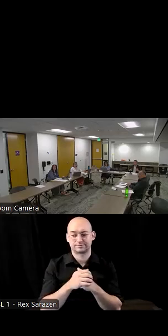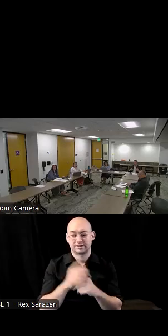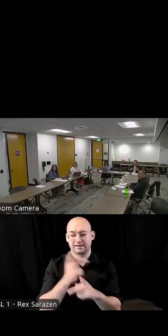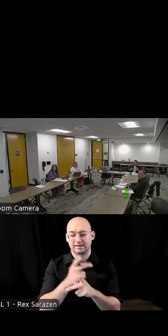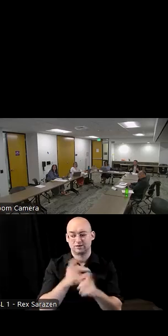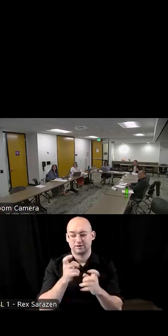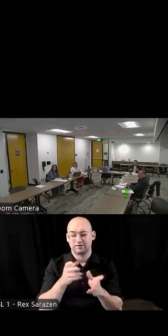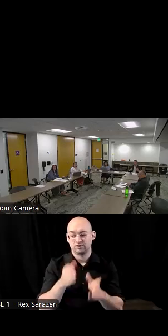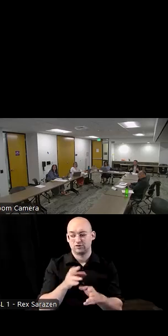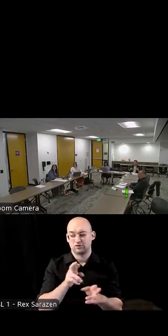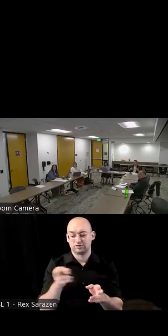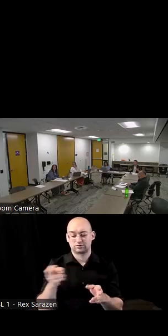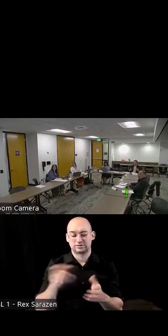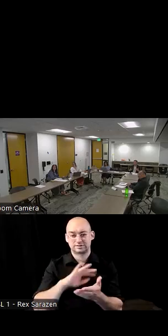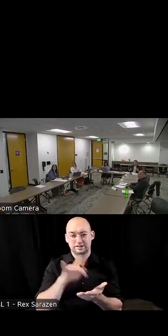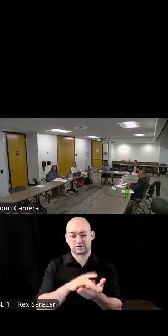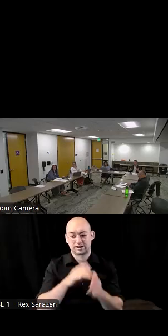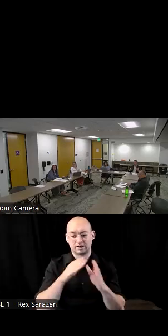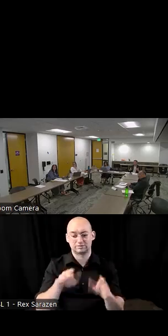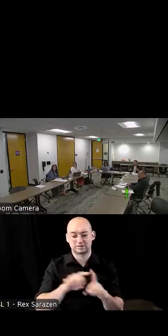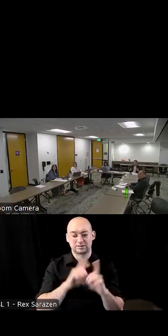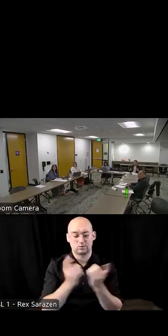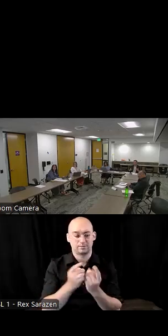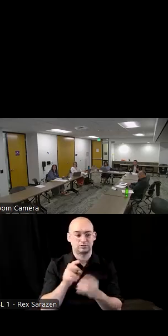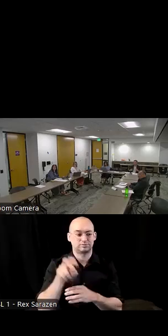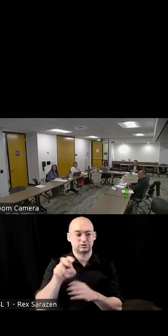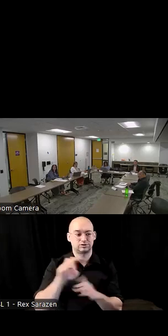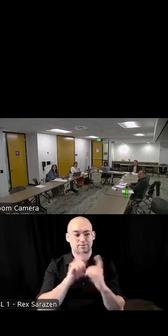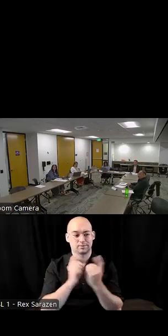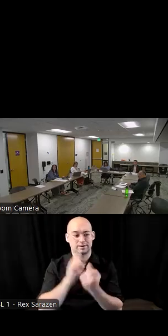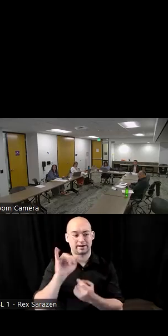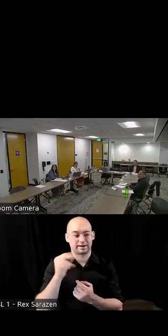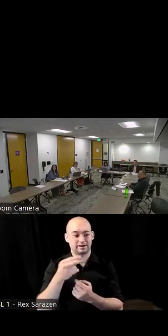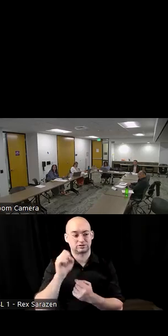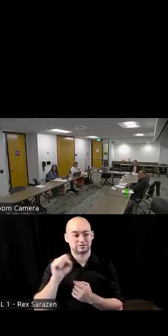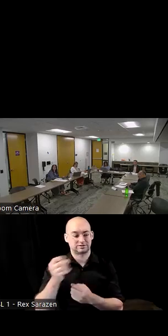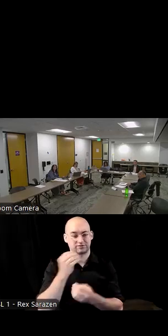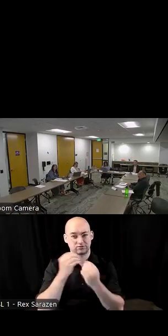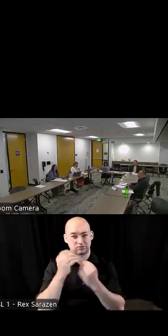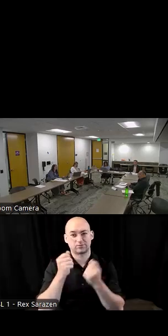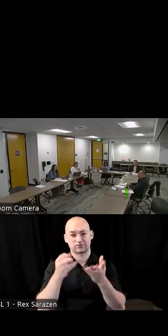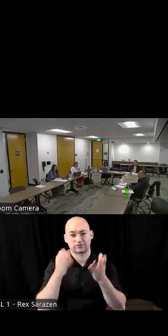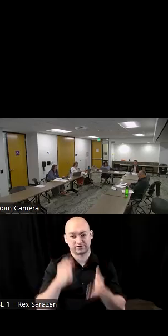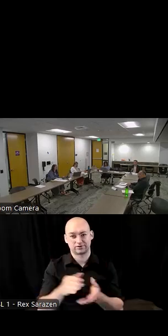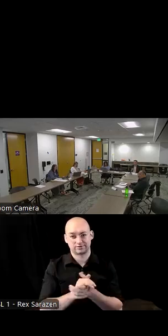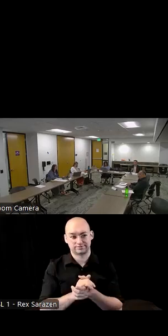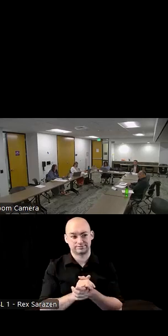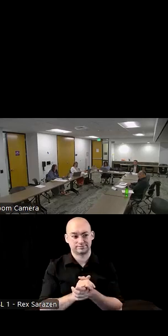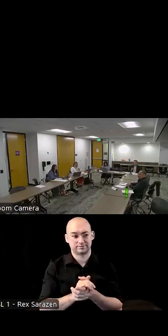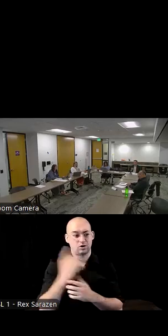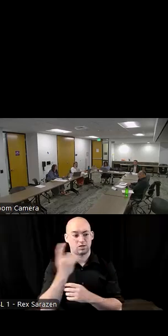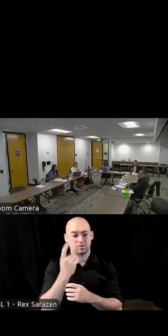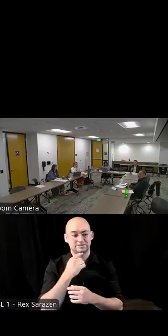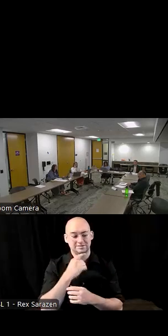resource centers, housing departments, transportation departments, IHSS, meal providers. We always say,